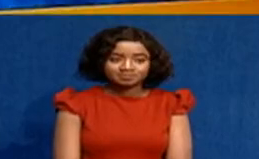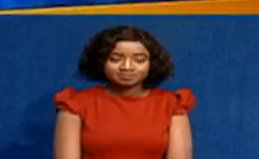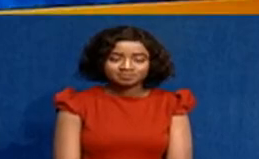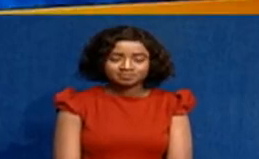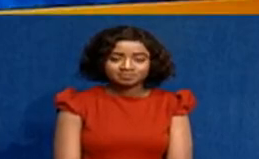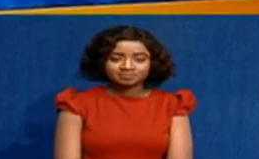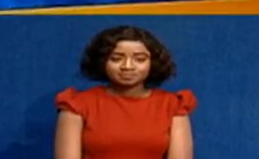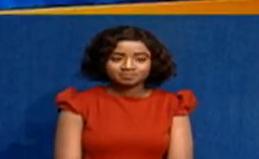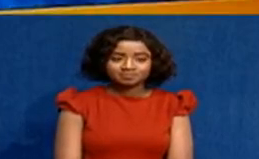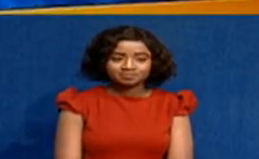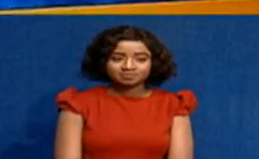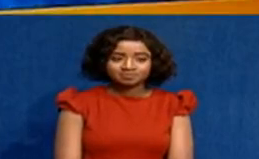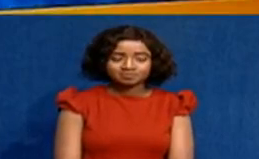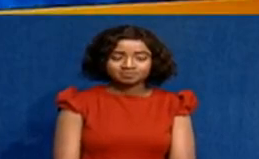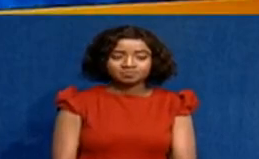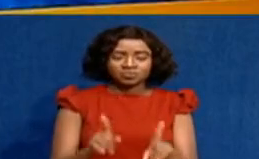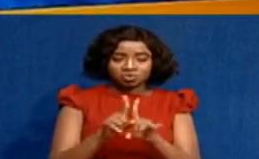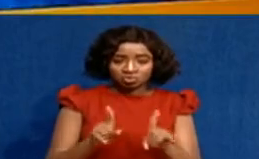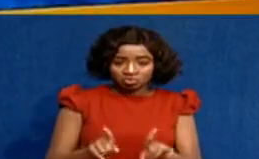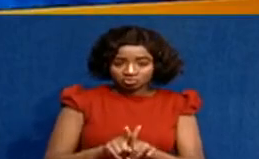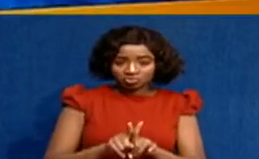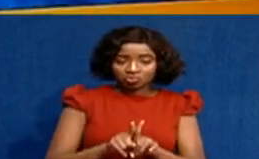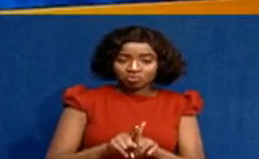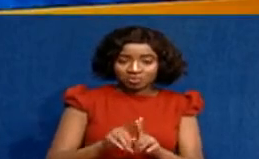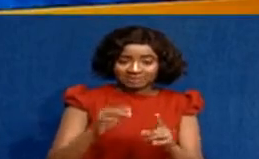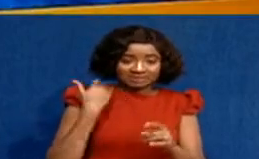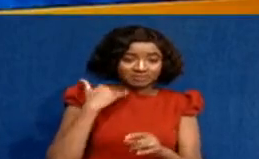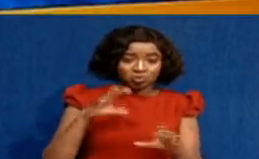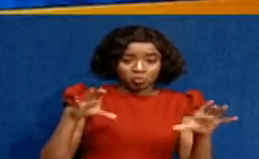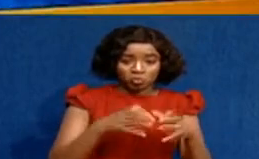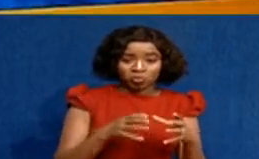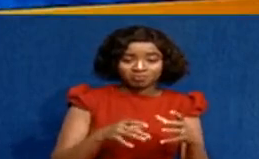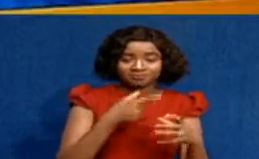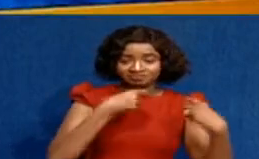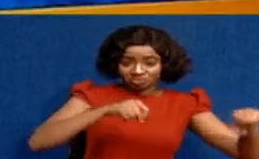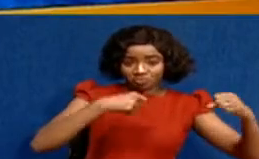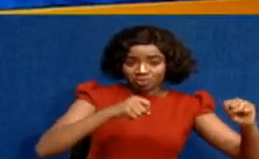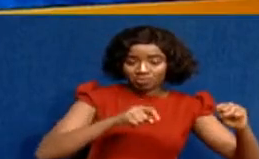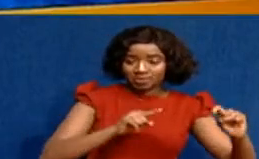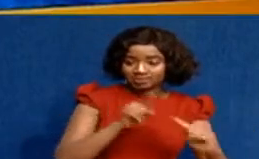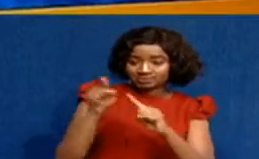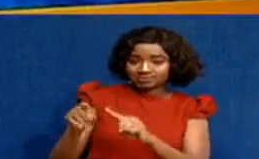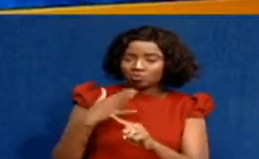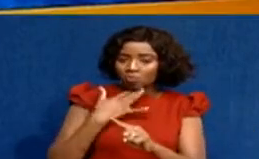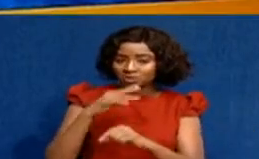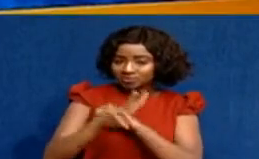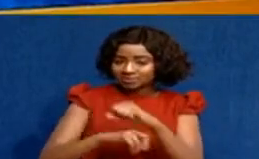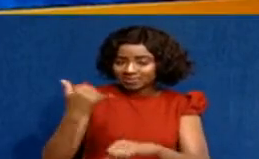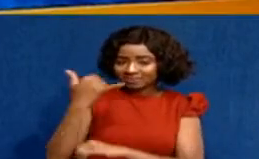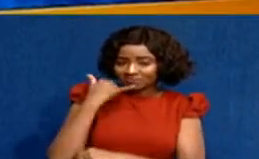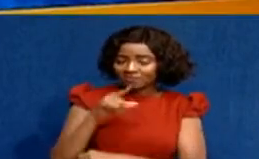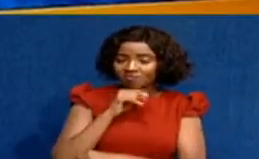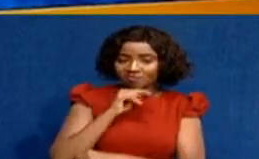Gunmen riding on a motorbike shot and killed an Iraqi national in a robbery incident where they were after his mobile phone and